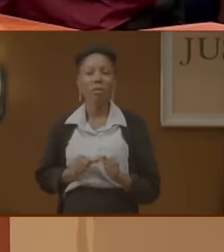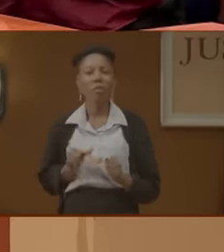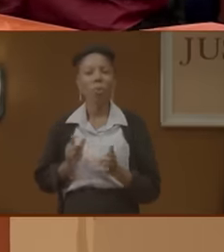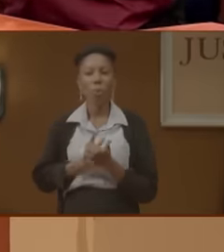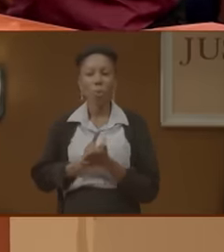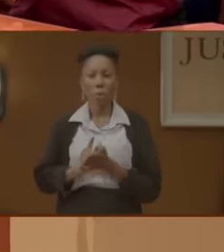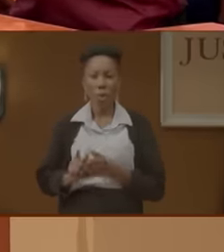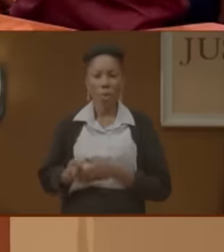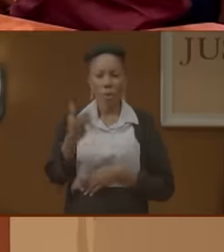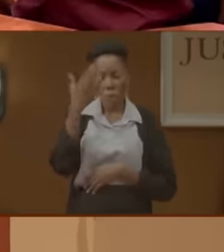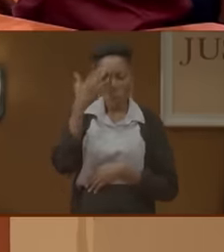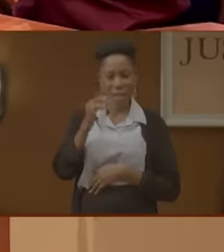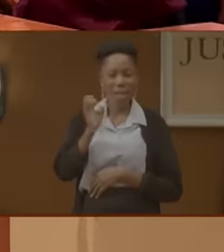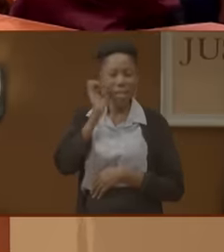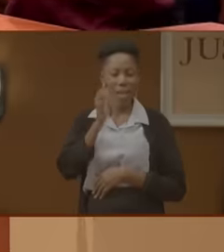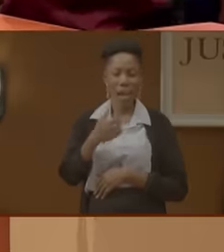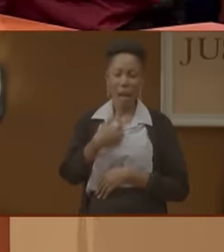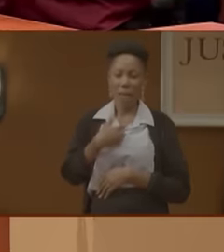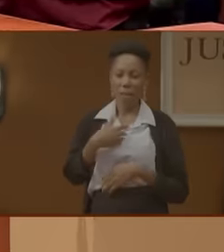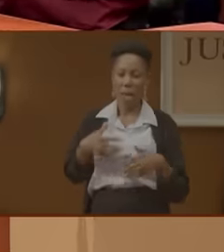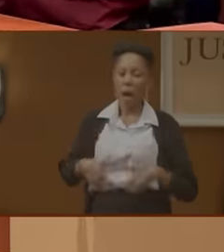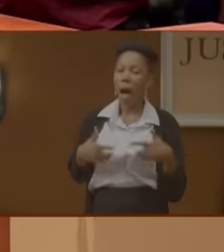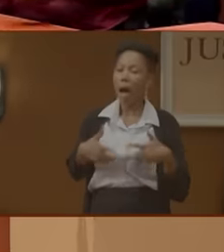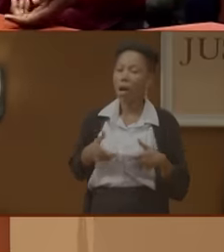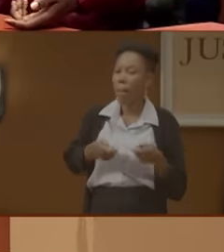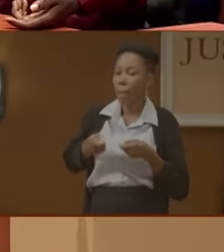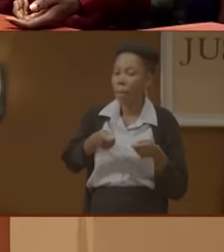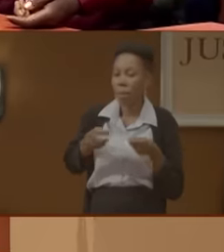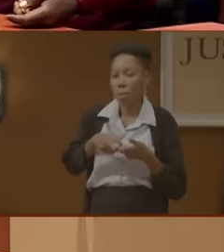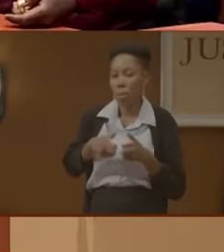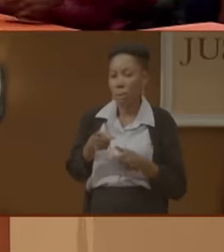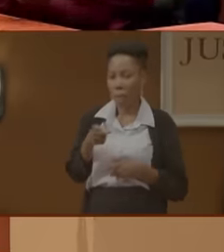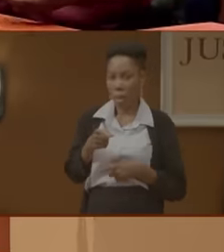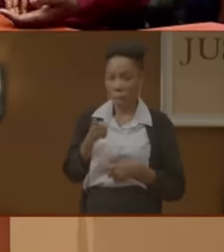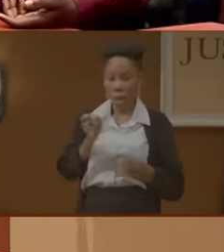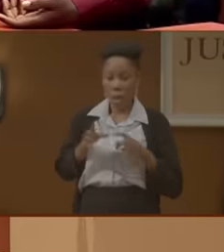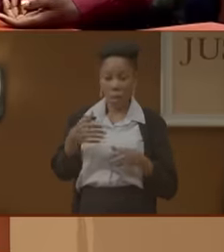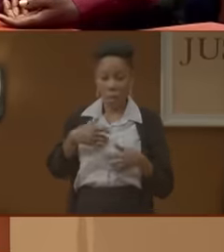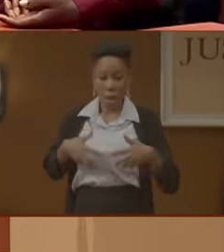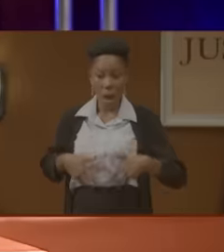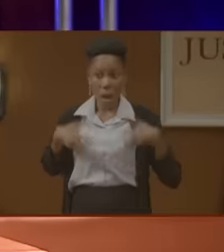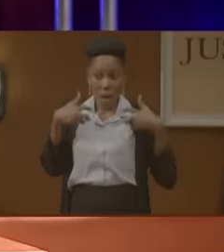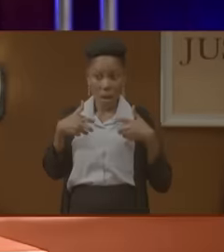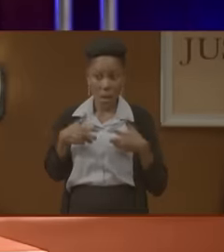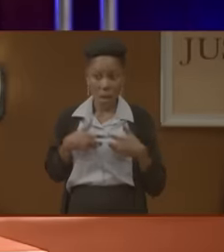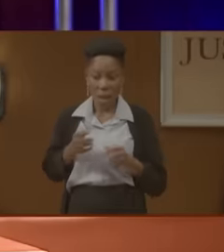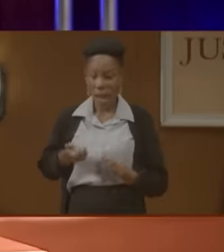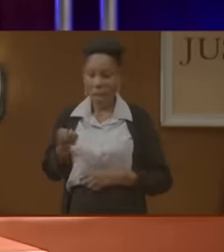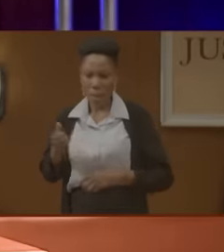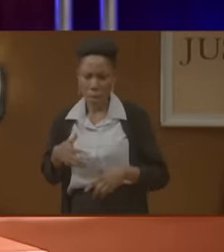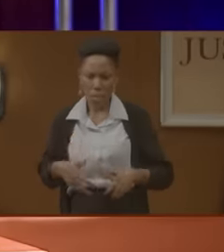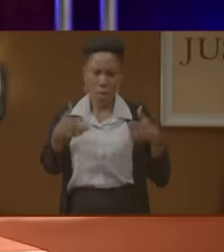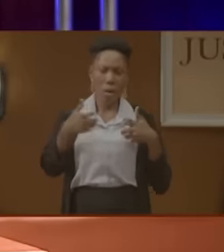She's temperamental. She gets angry at the slightest provocation. If she's hungry, she gets angry. If anything comes up, she gets